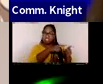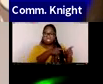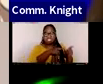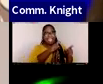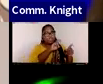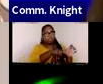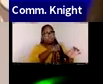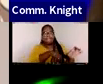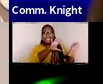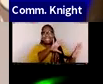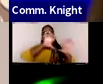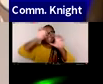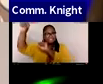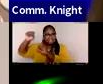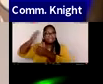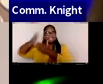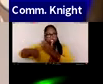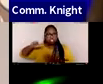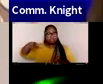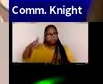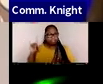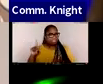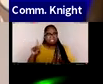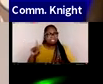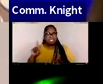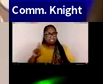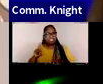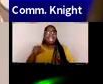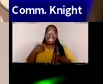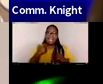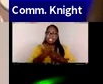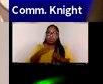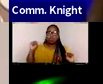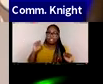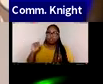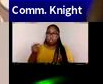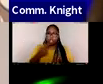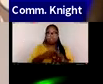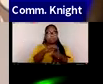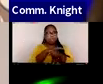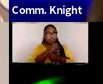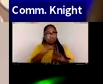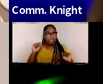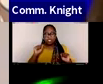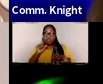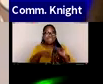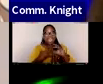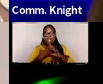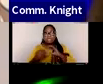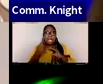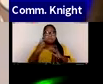order to finish her thesis. She has a rescue dog from our local rescue people who cannot go outside because of the